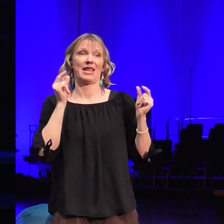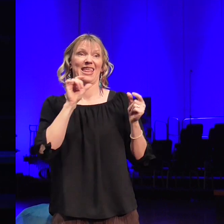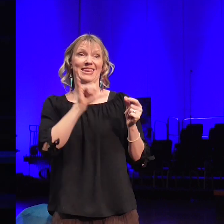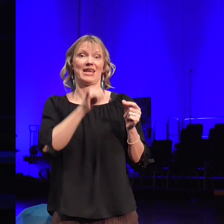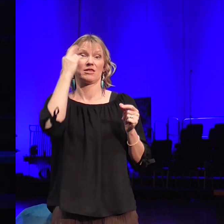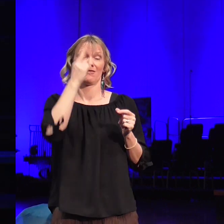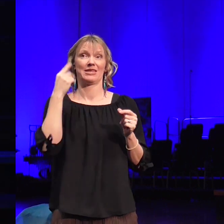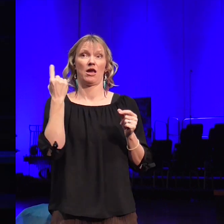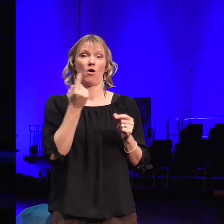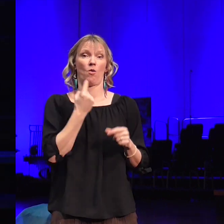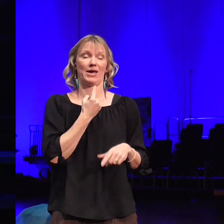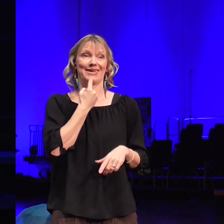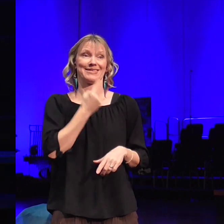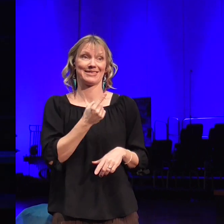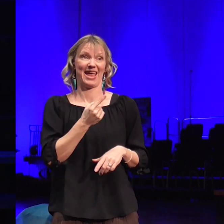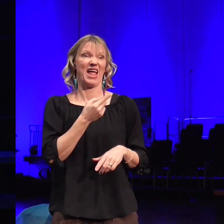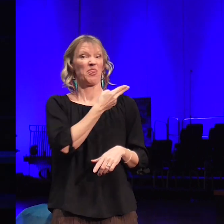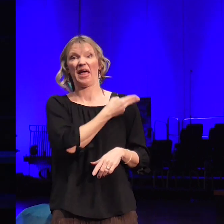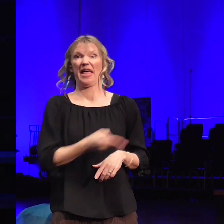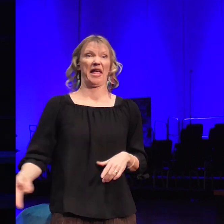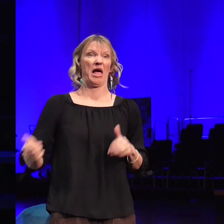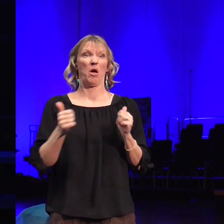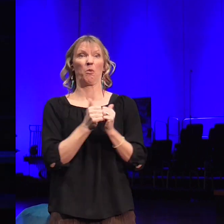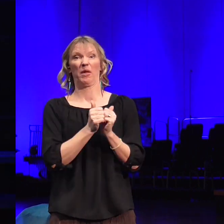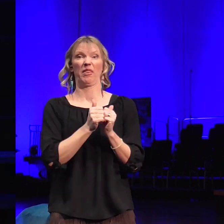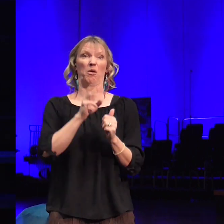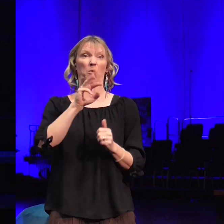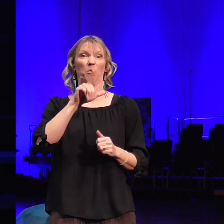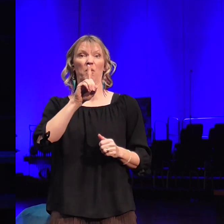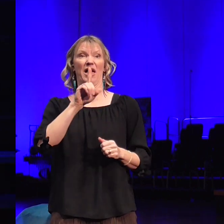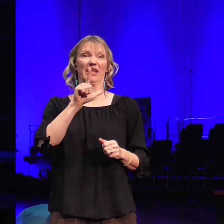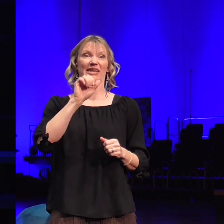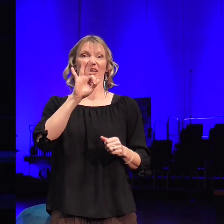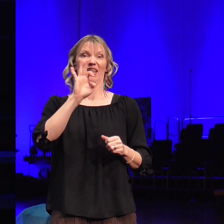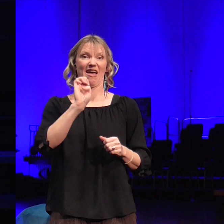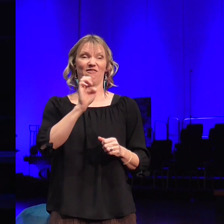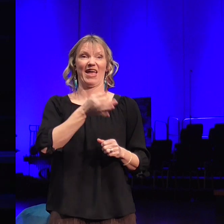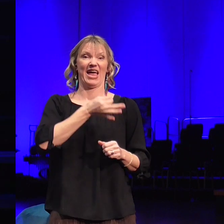I always say, the hell with wildlife experts.